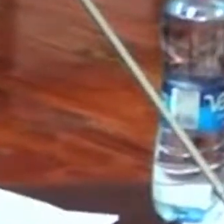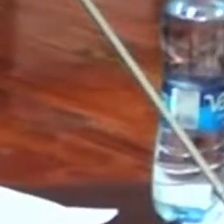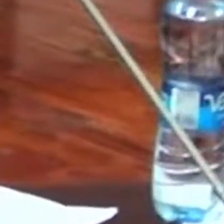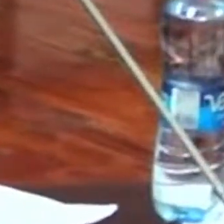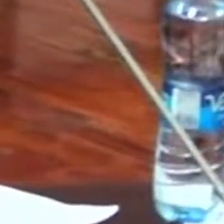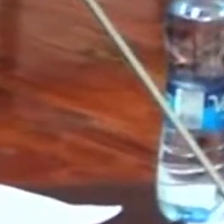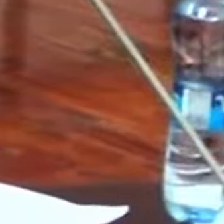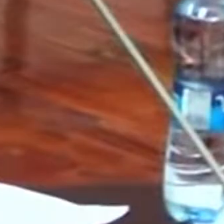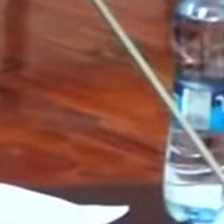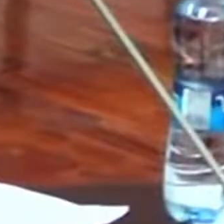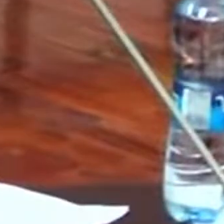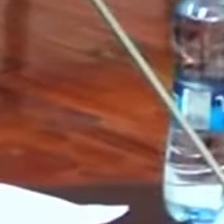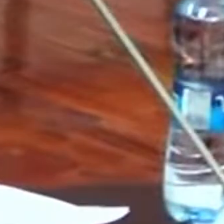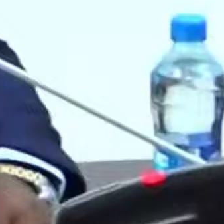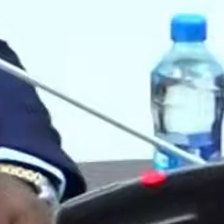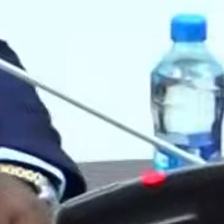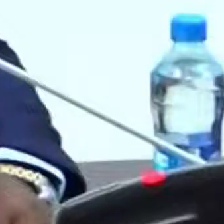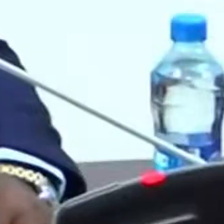Are you good?